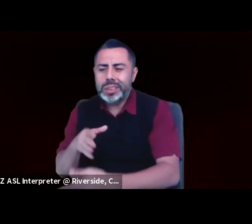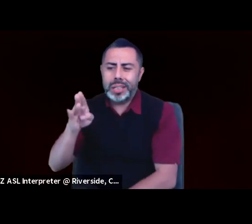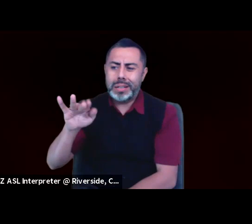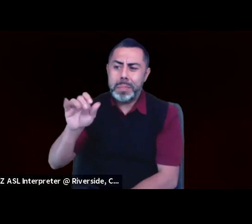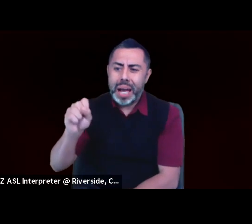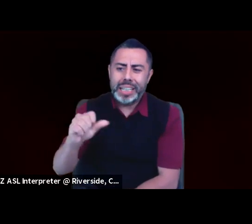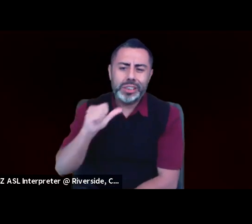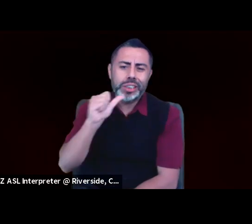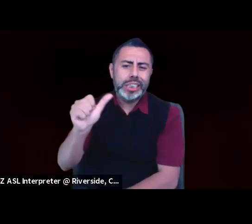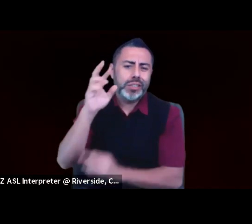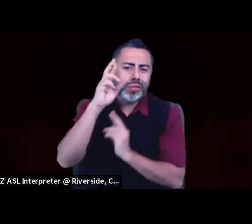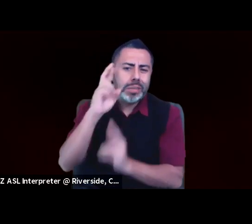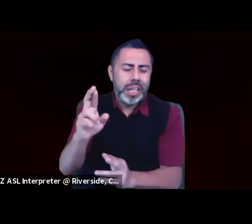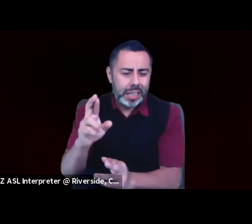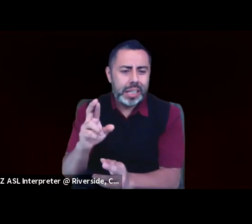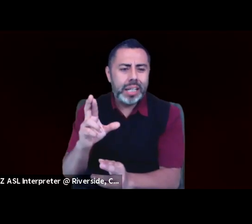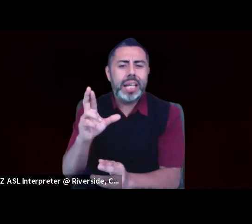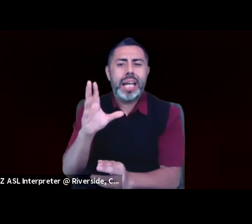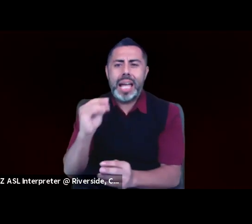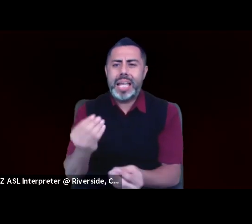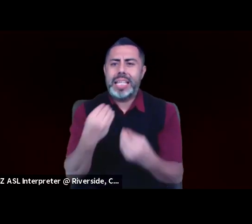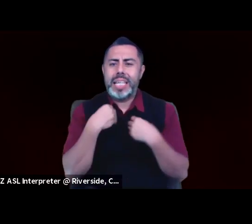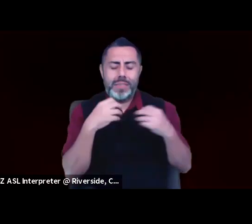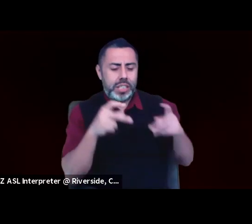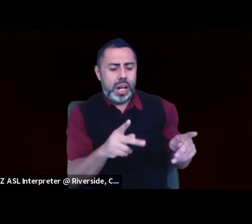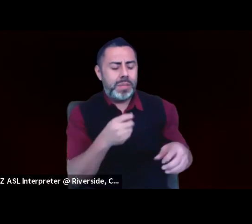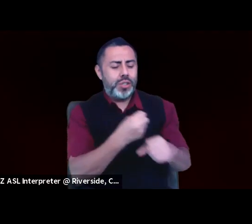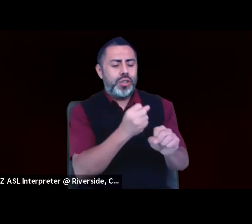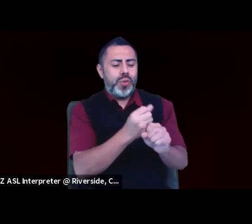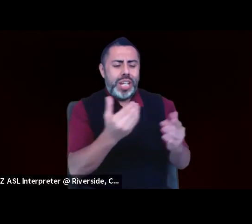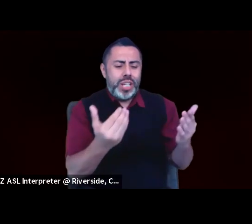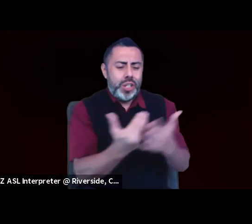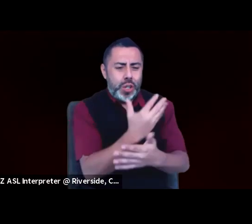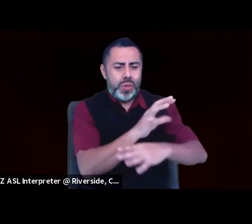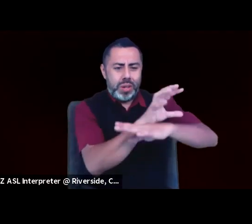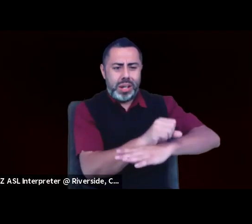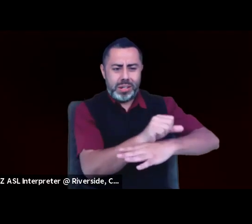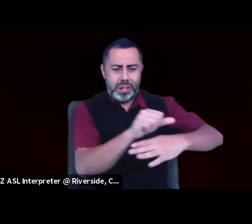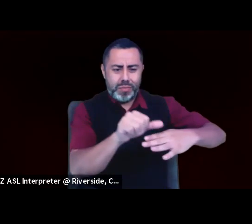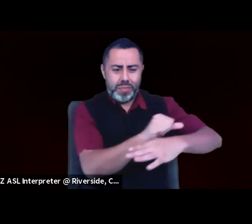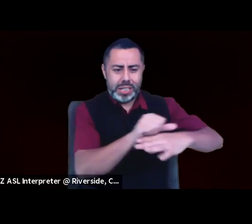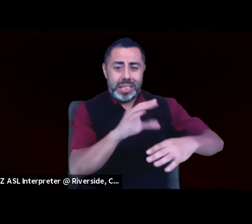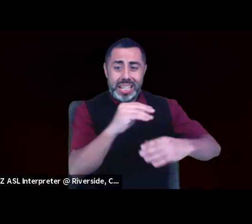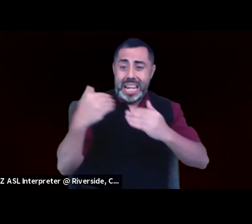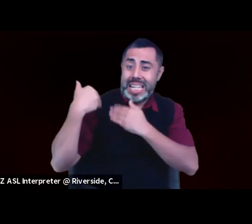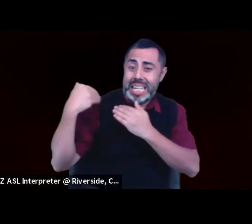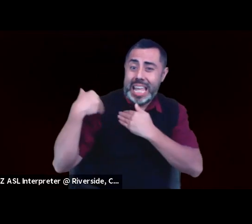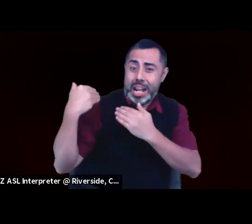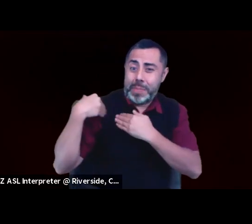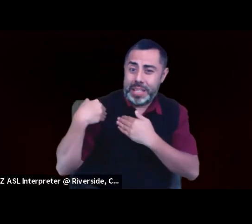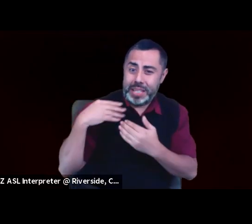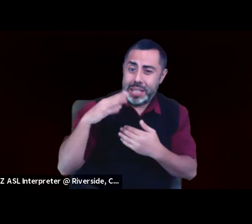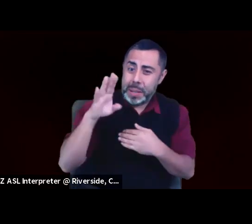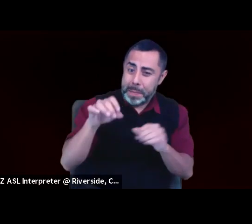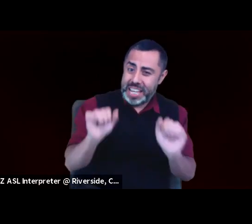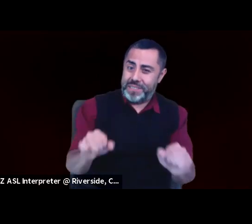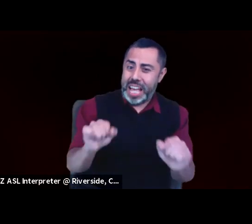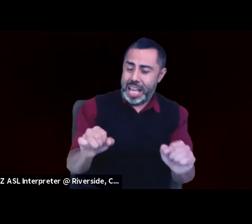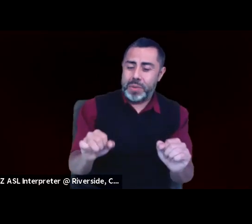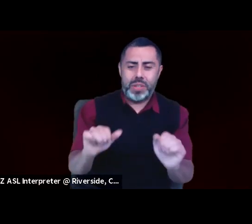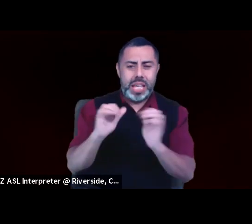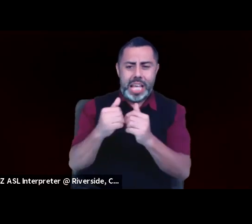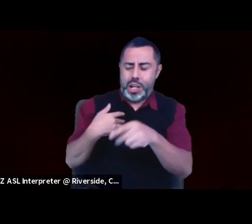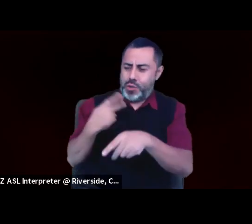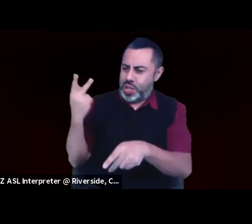and opportunity to create new practices, and accountability being viable. How do we retain the accountability over